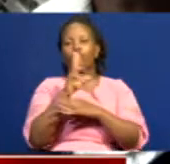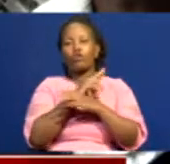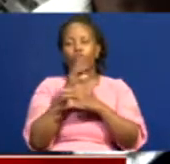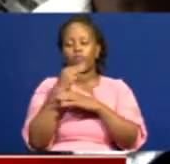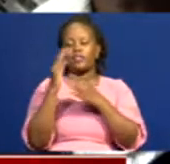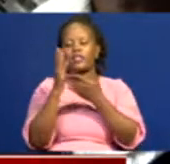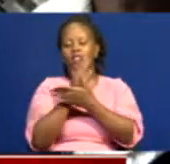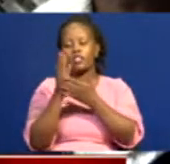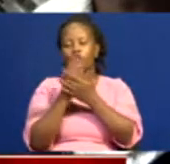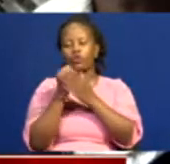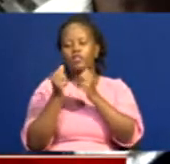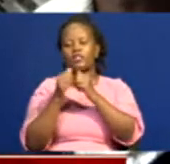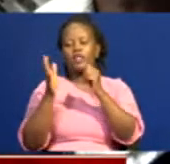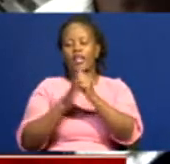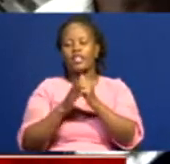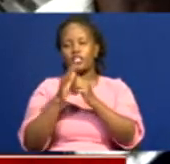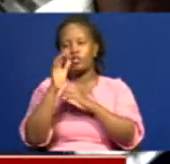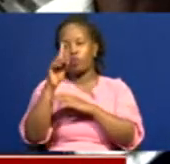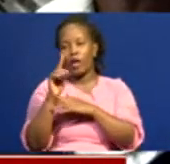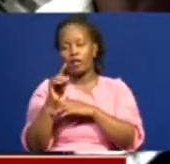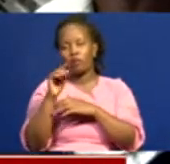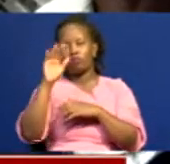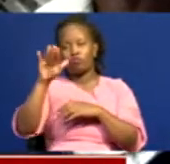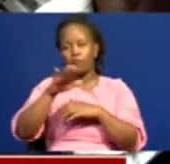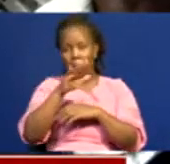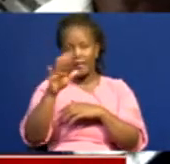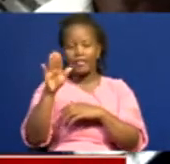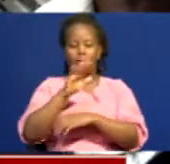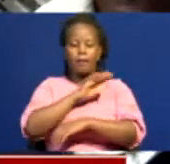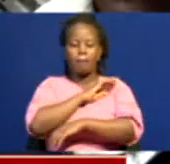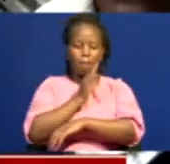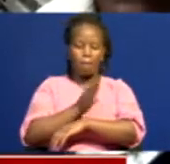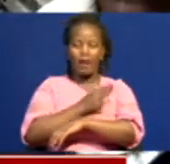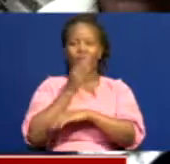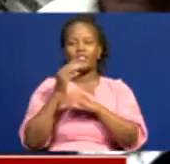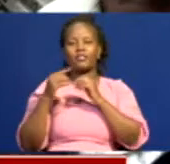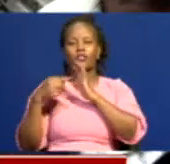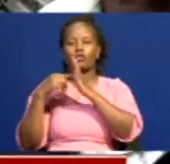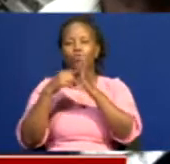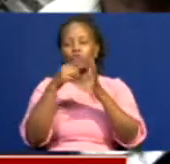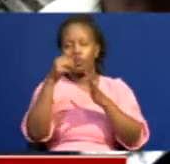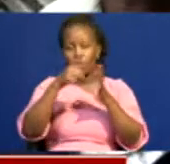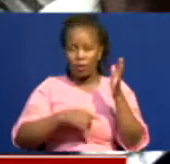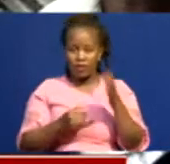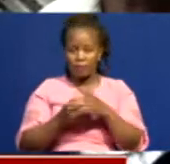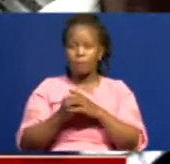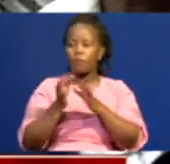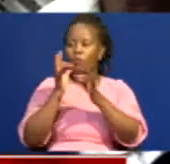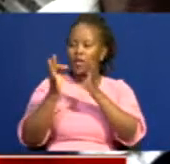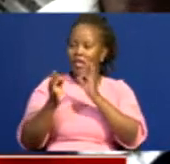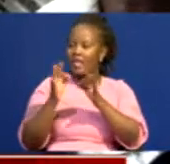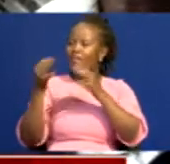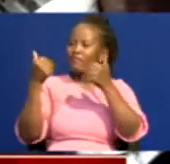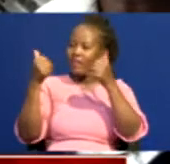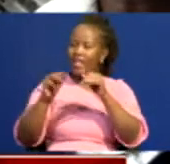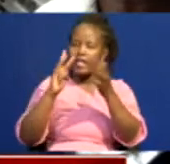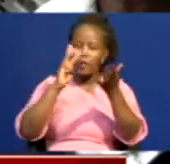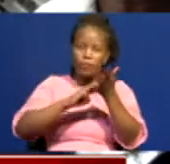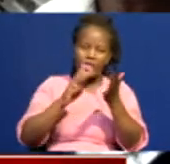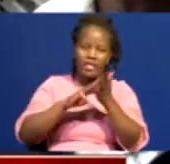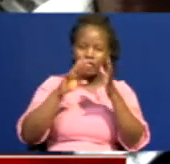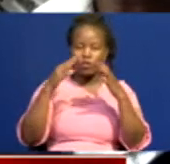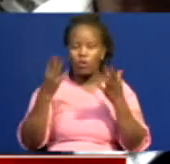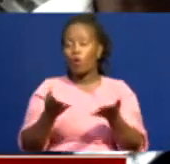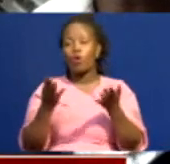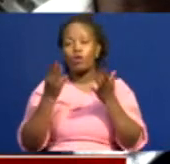of the Parliamentary Powers and Privileges Act that says if a governor or if any witness does not appear